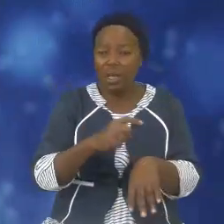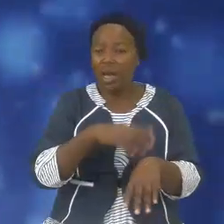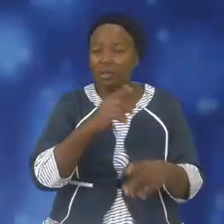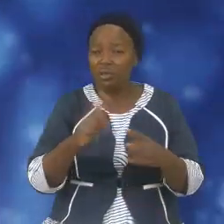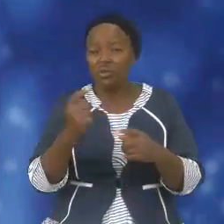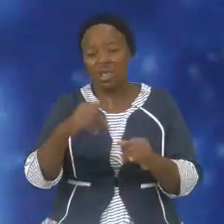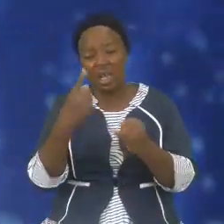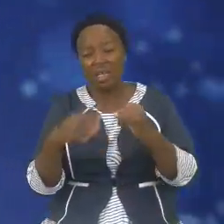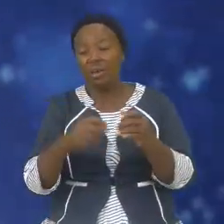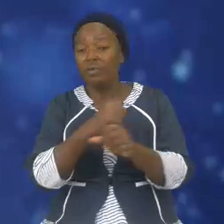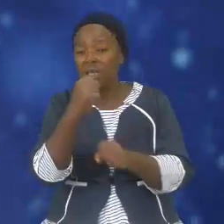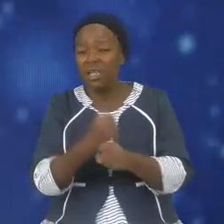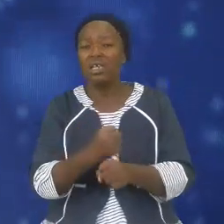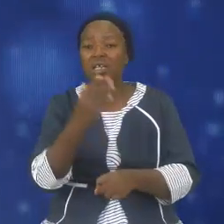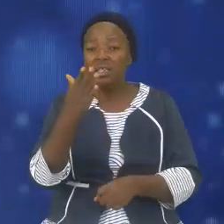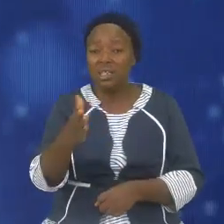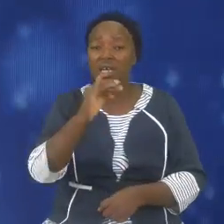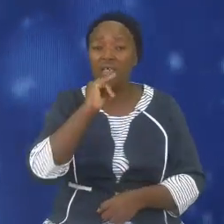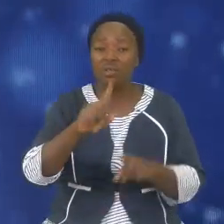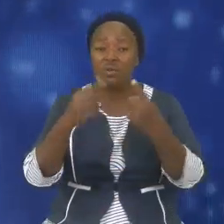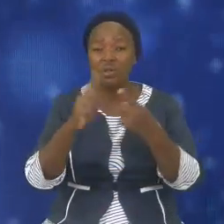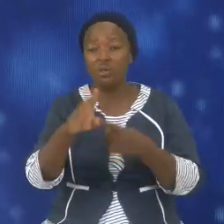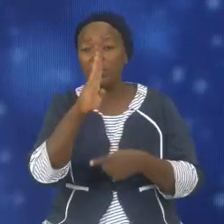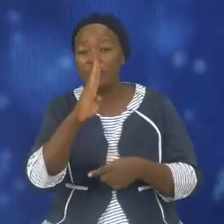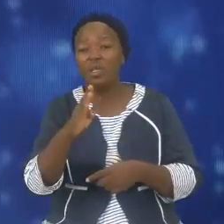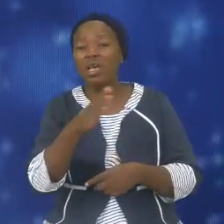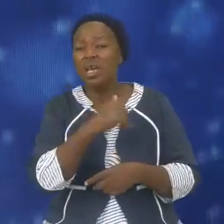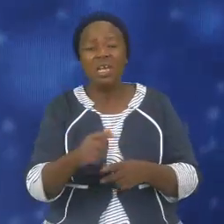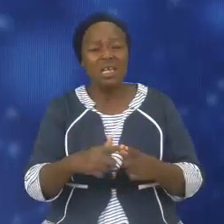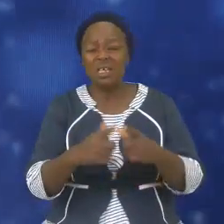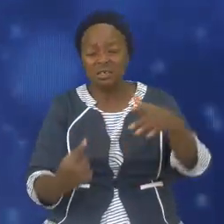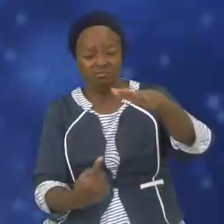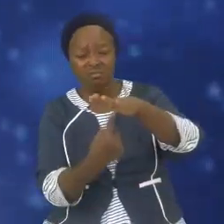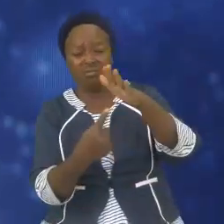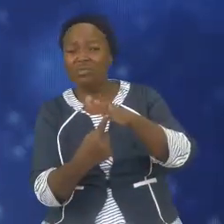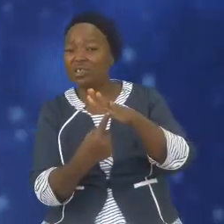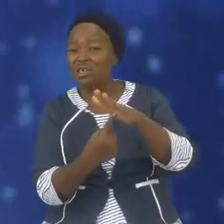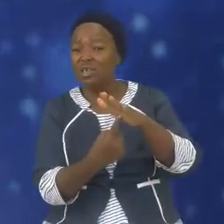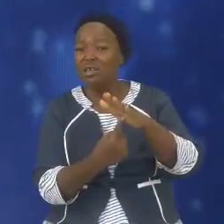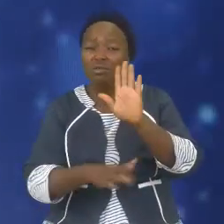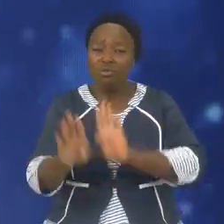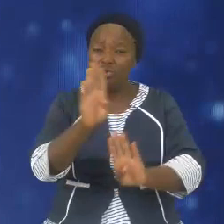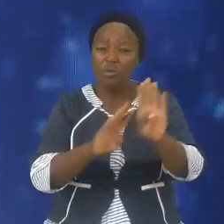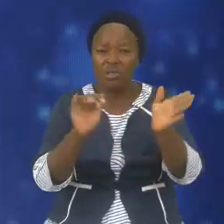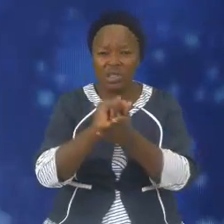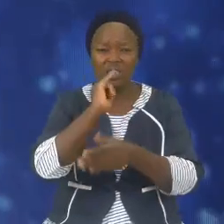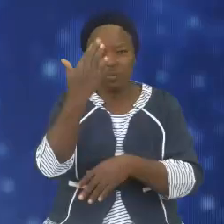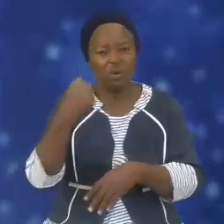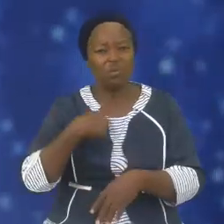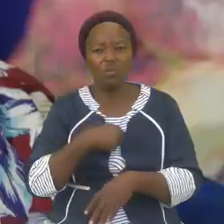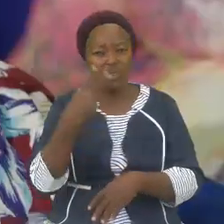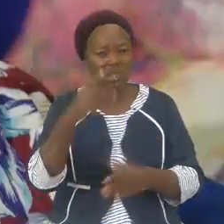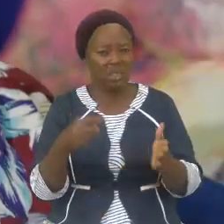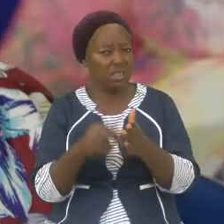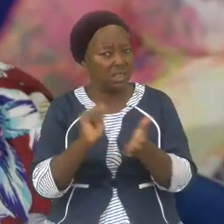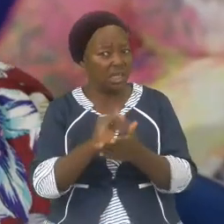the age, there's going to be a climaxing trouble. That's why we're looking at this and we say there's a